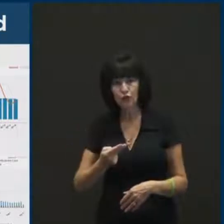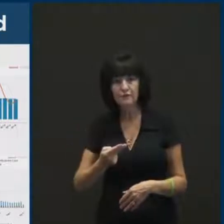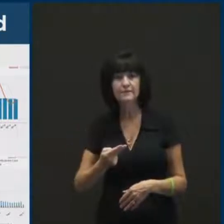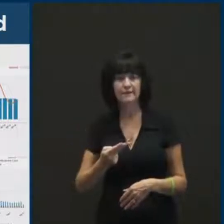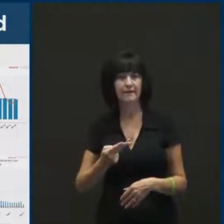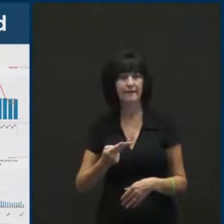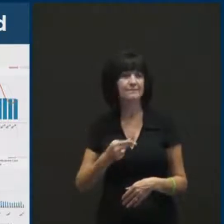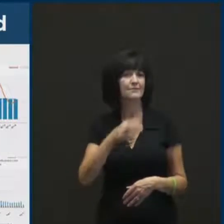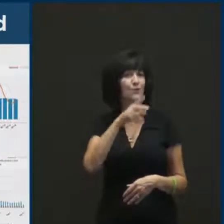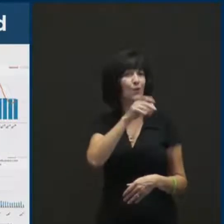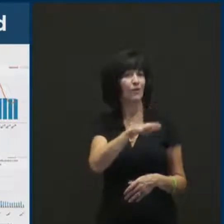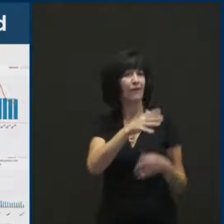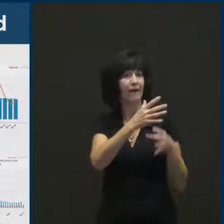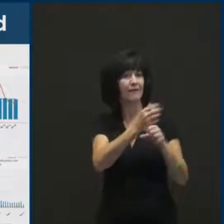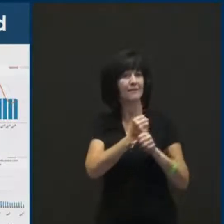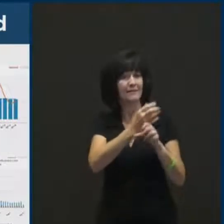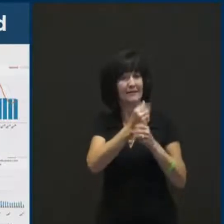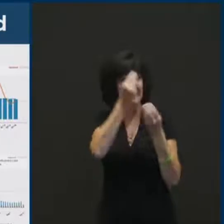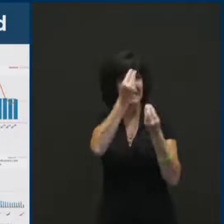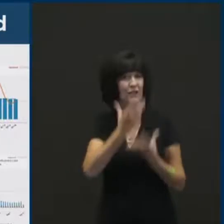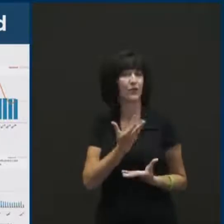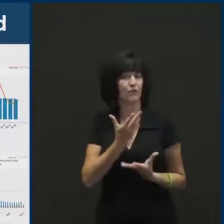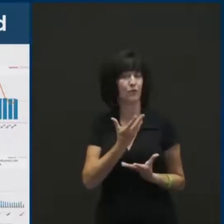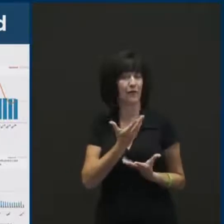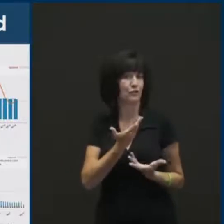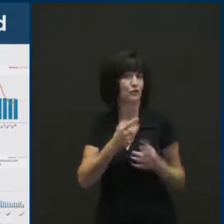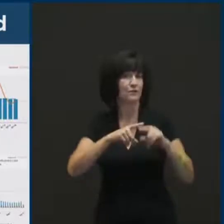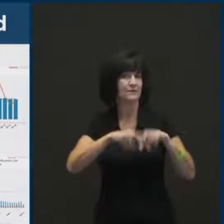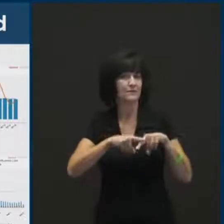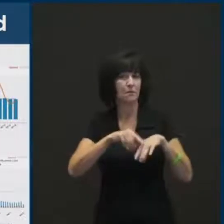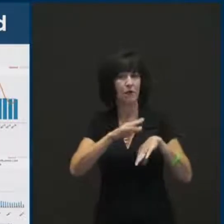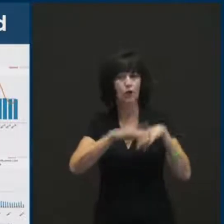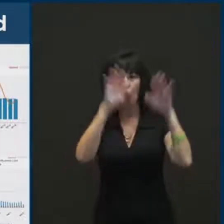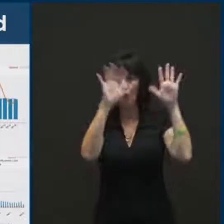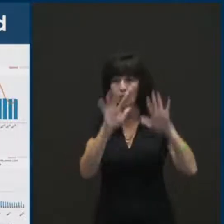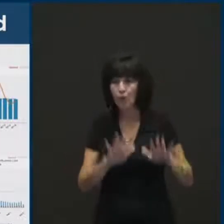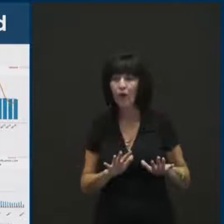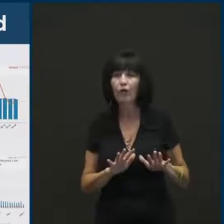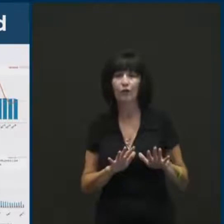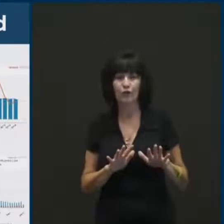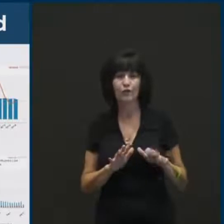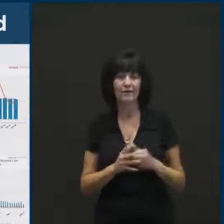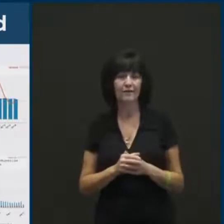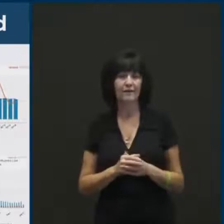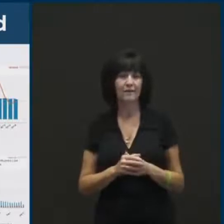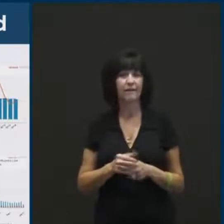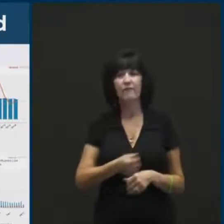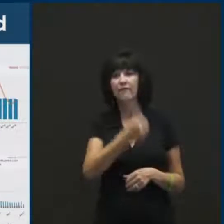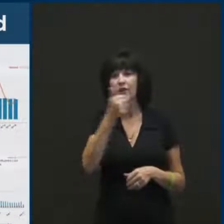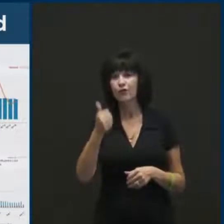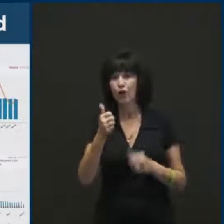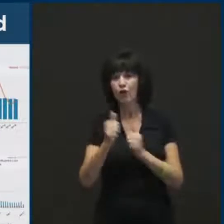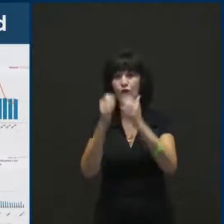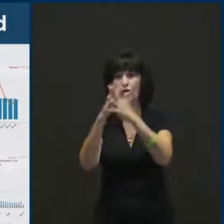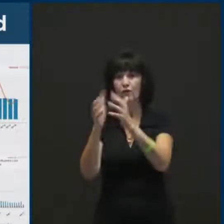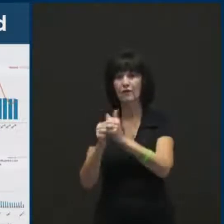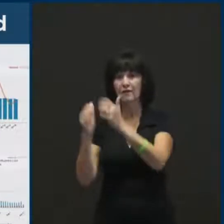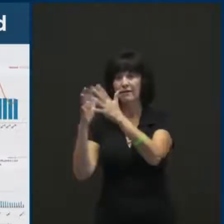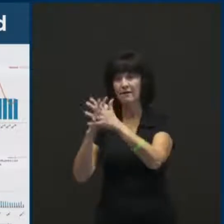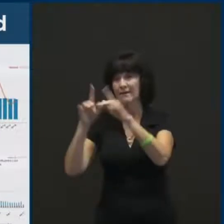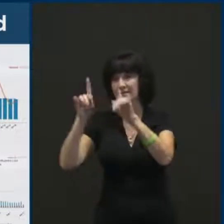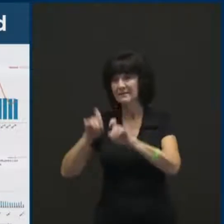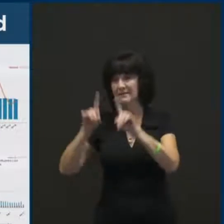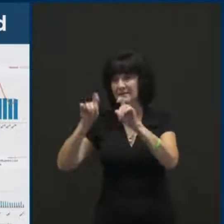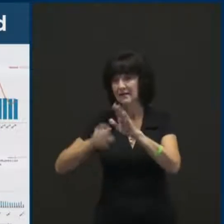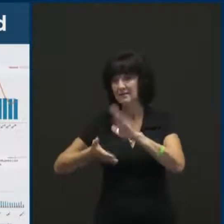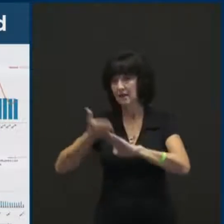of vary week to week based on the weather and such. And our large testing operations tend